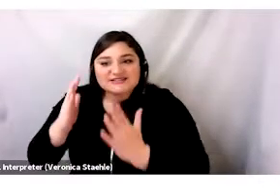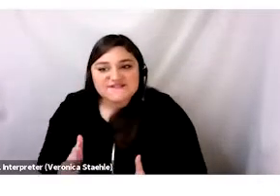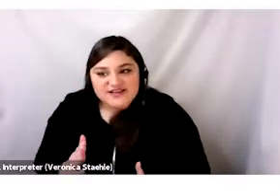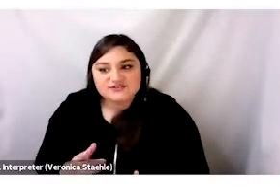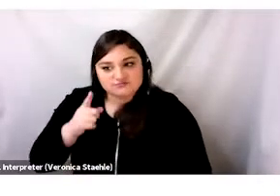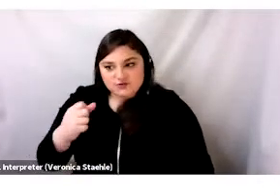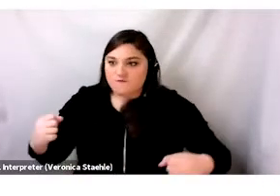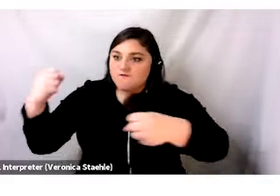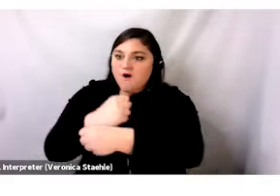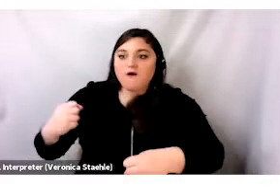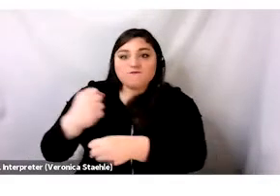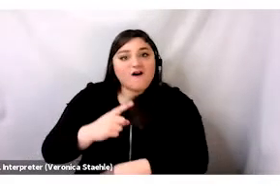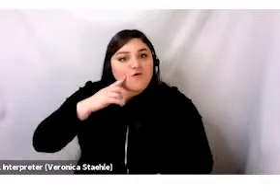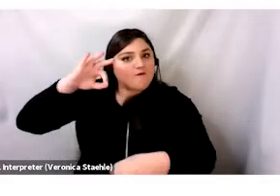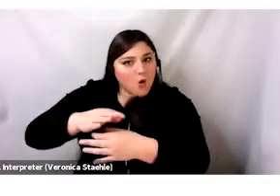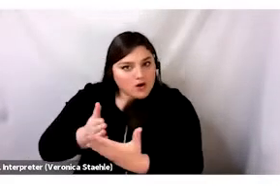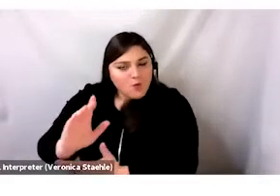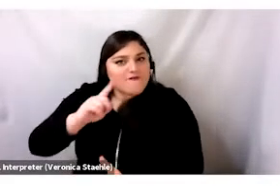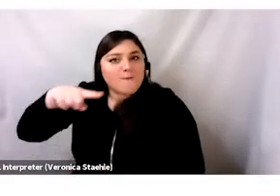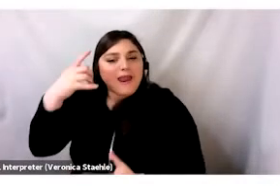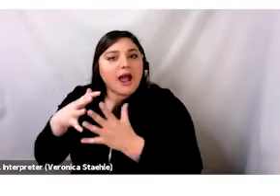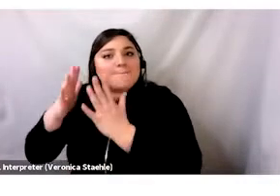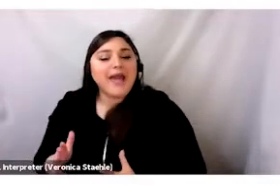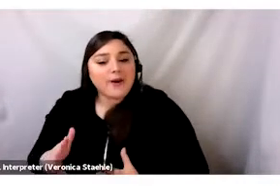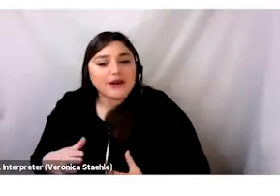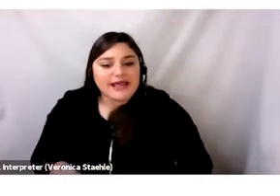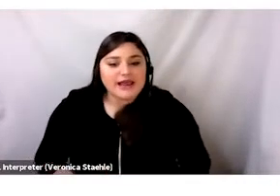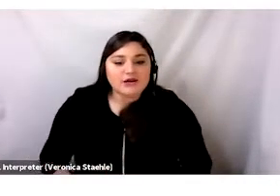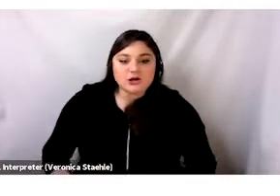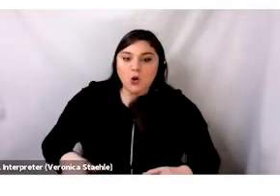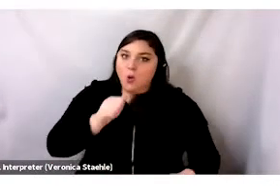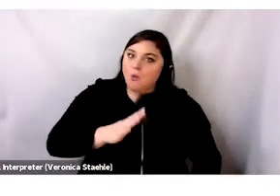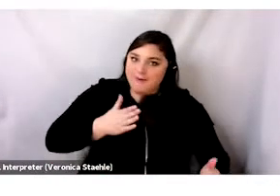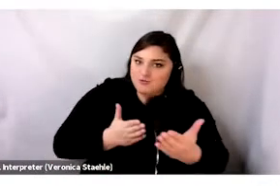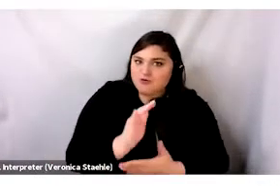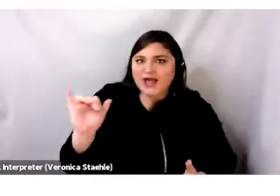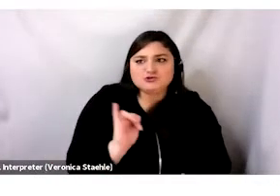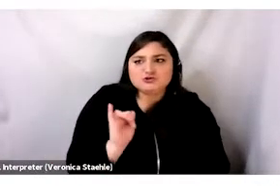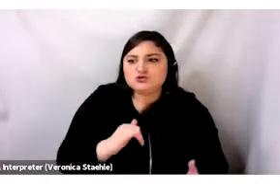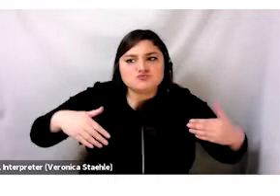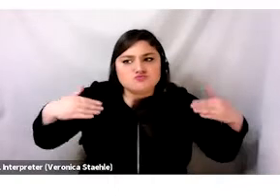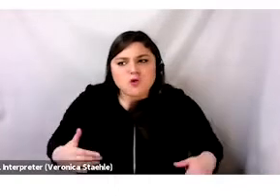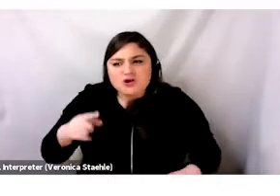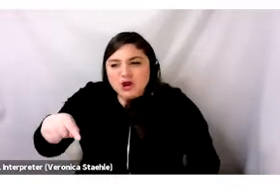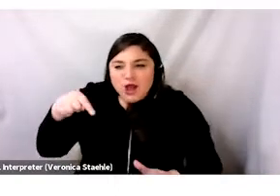Black Americans, women's rights as well. She was a deep community